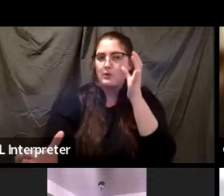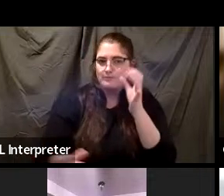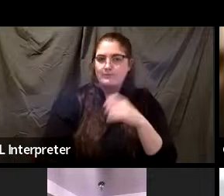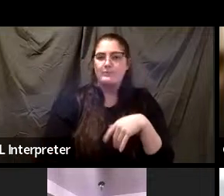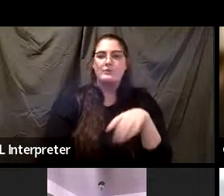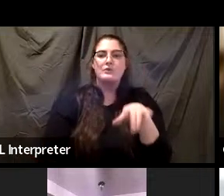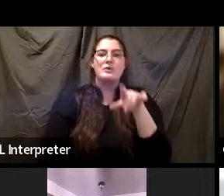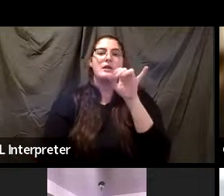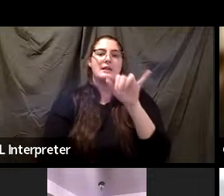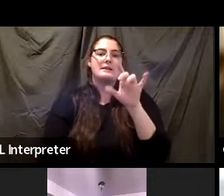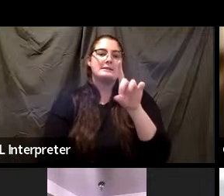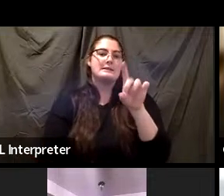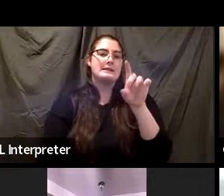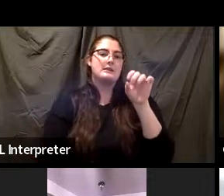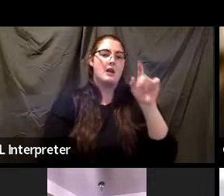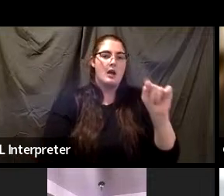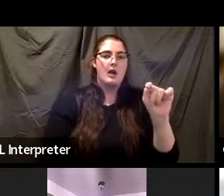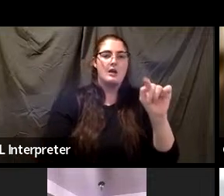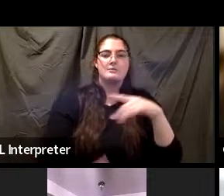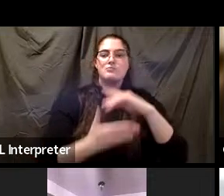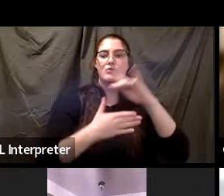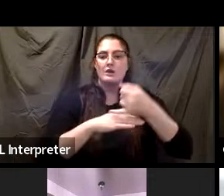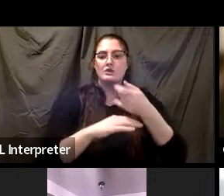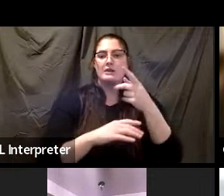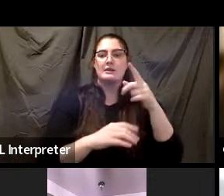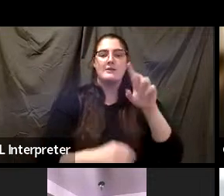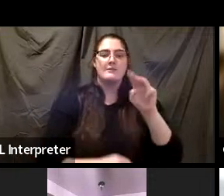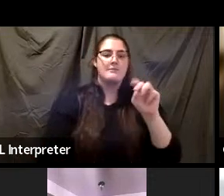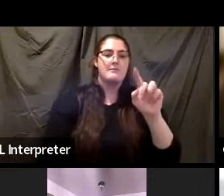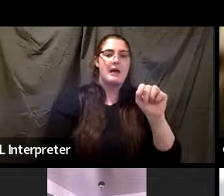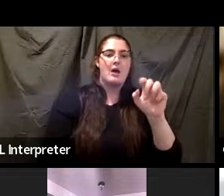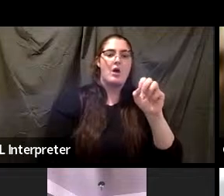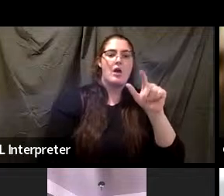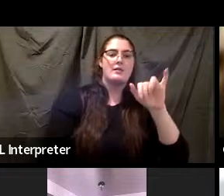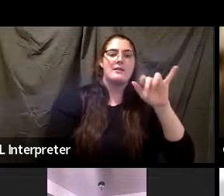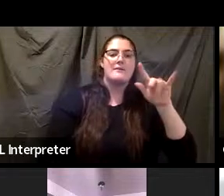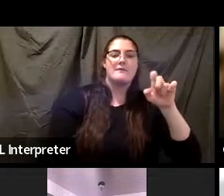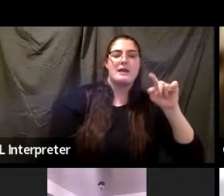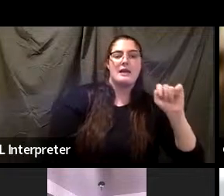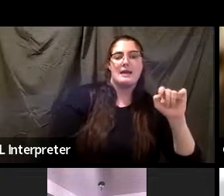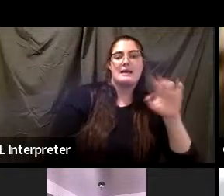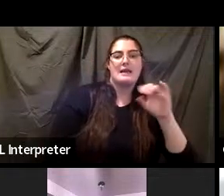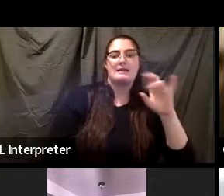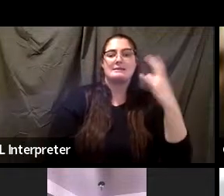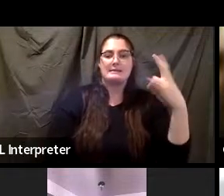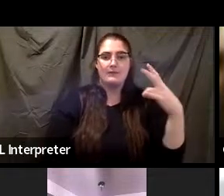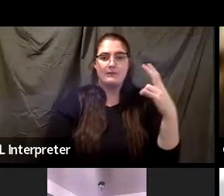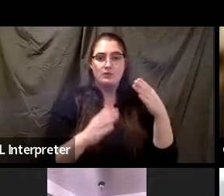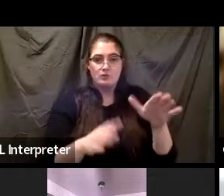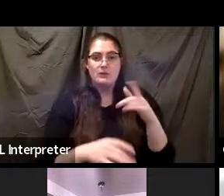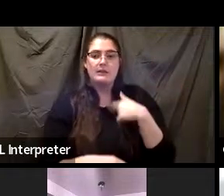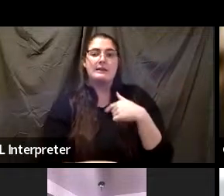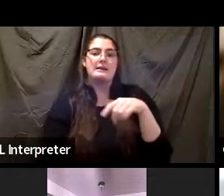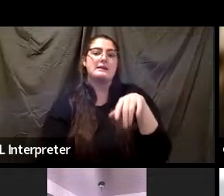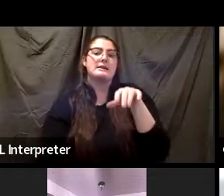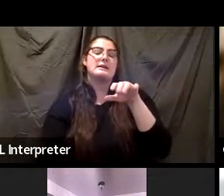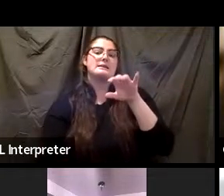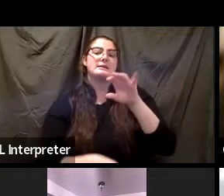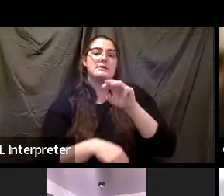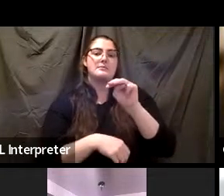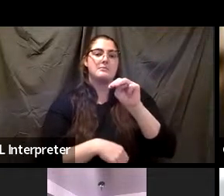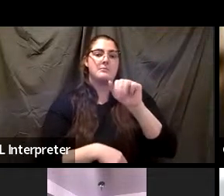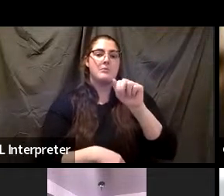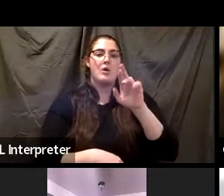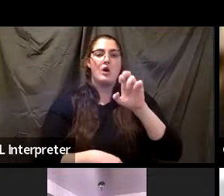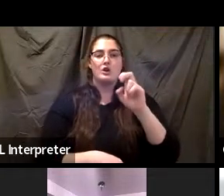DDOT's project about Mount Olivet and 17th. It's on Saturday, March 2nd at the Trinidad Rec Center from 10 a.m. to 2 p.m., and